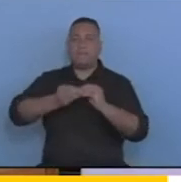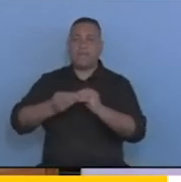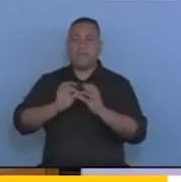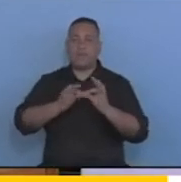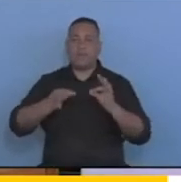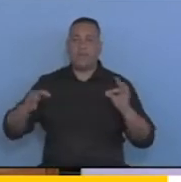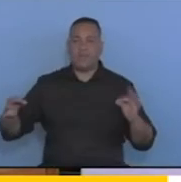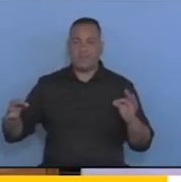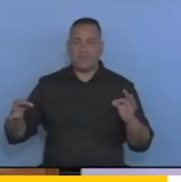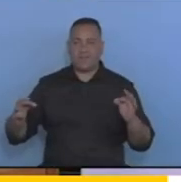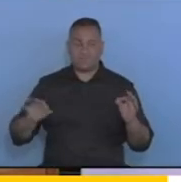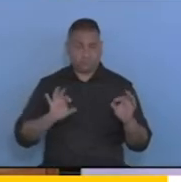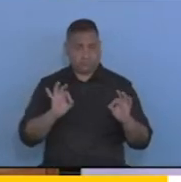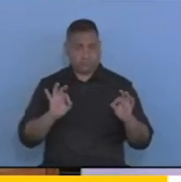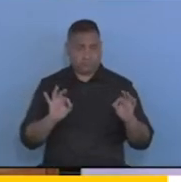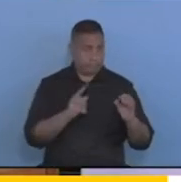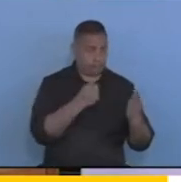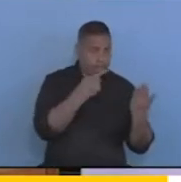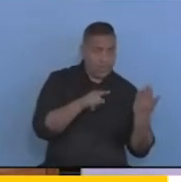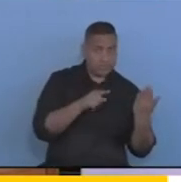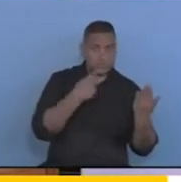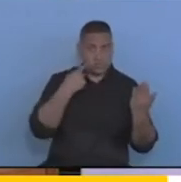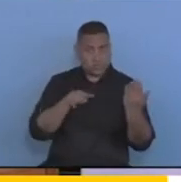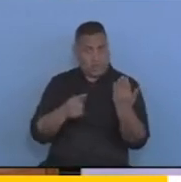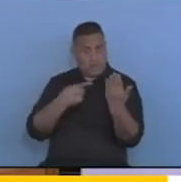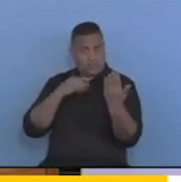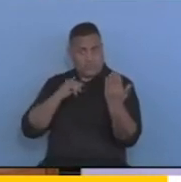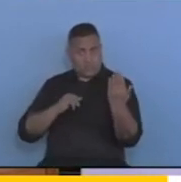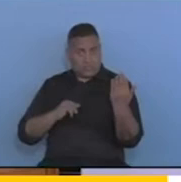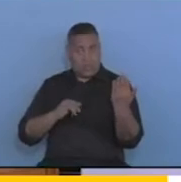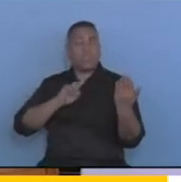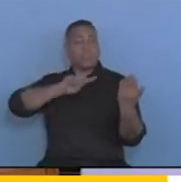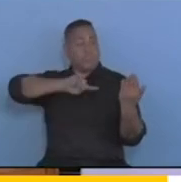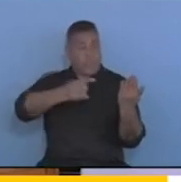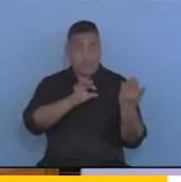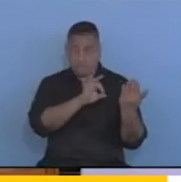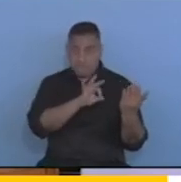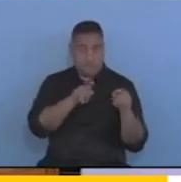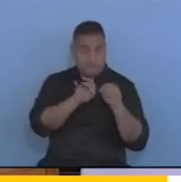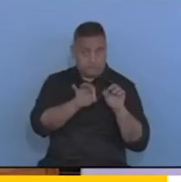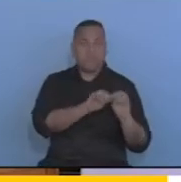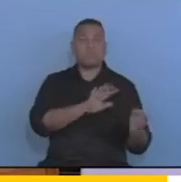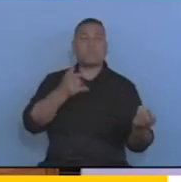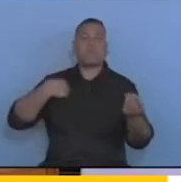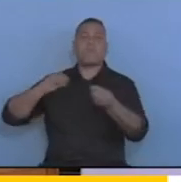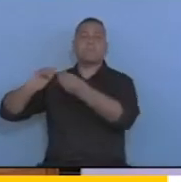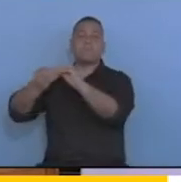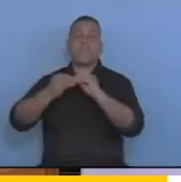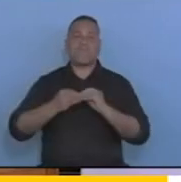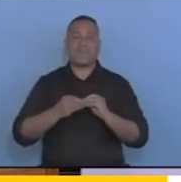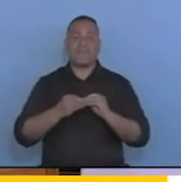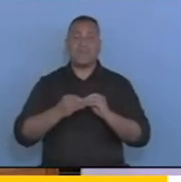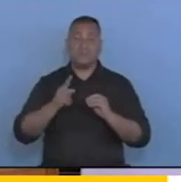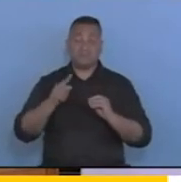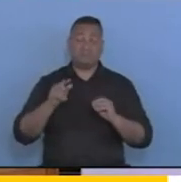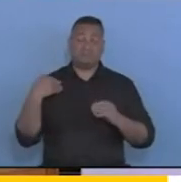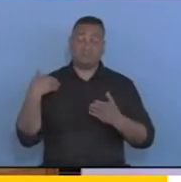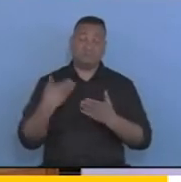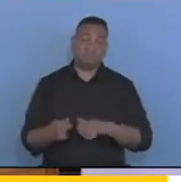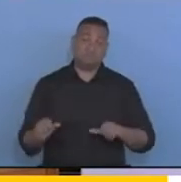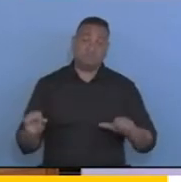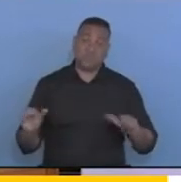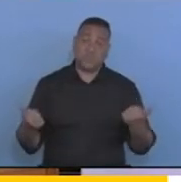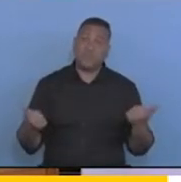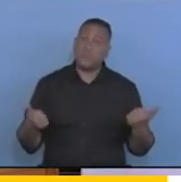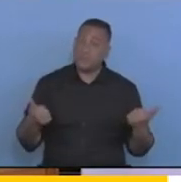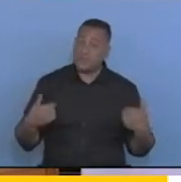But they've been doing quite well, and I'm really proud of my students because they also, you can see